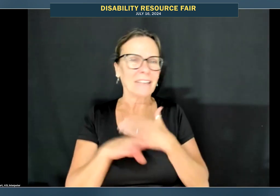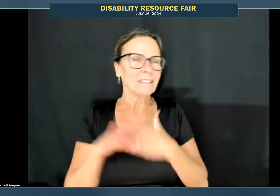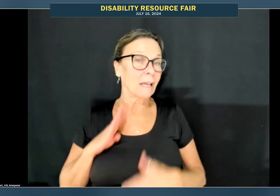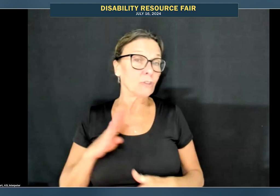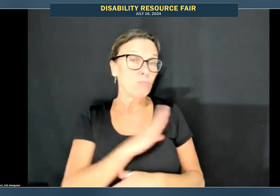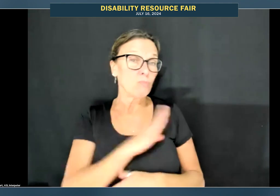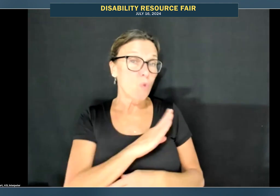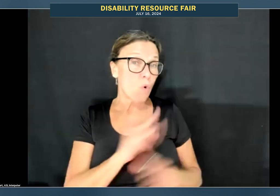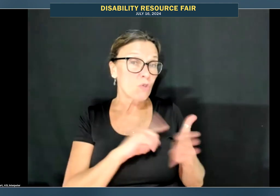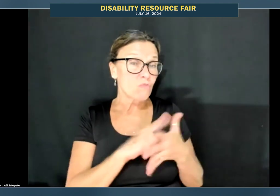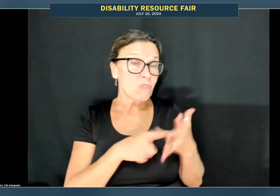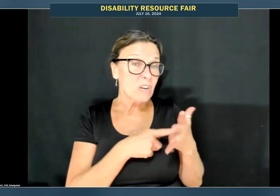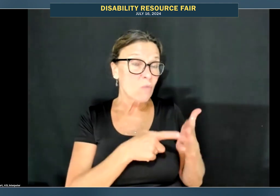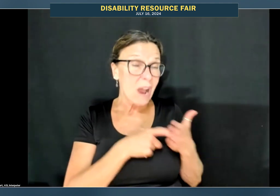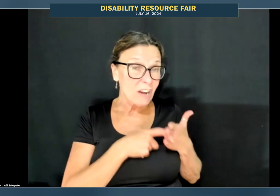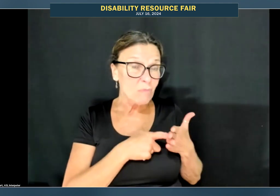requirements